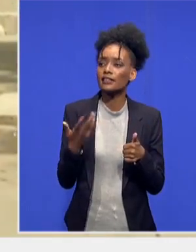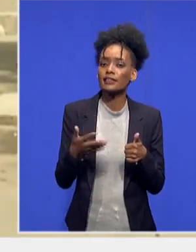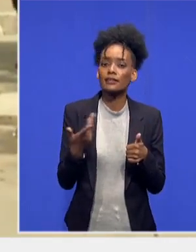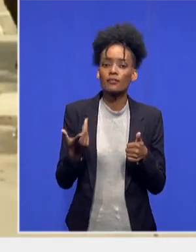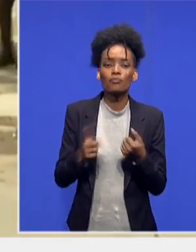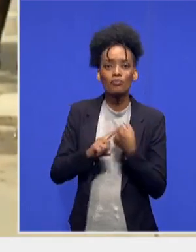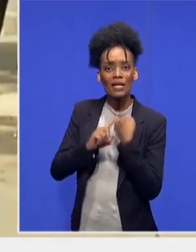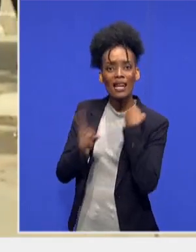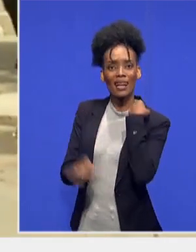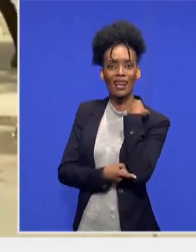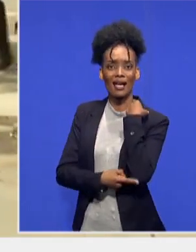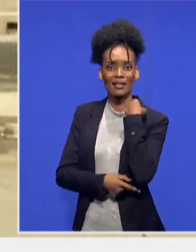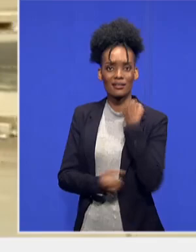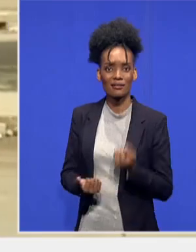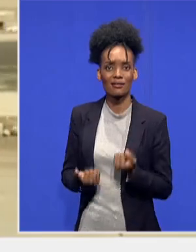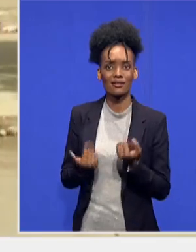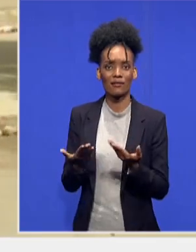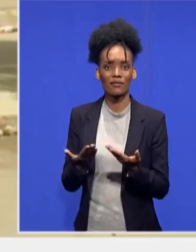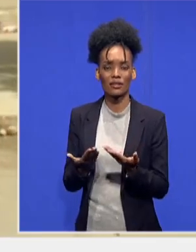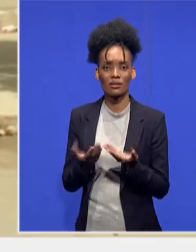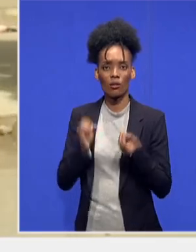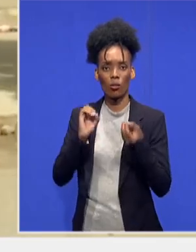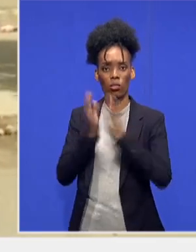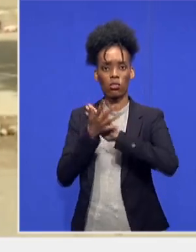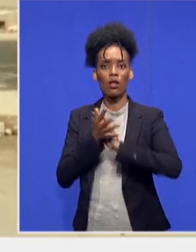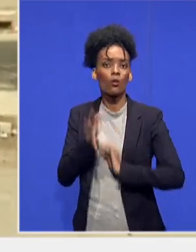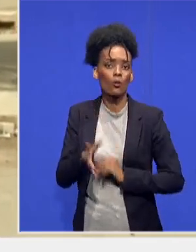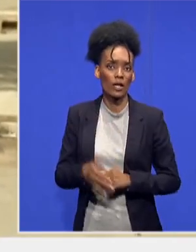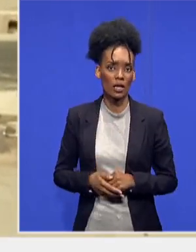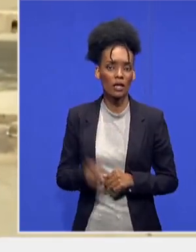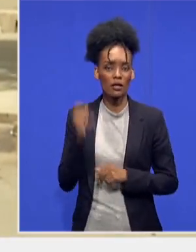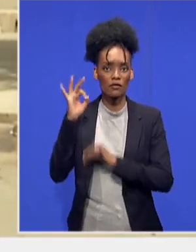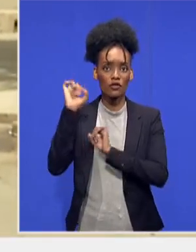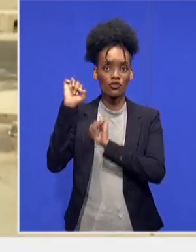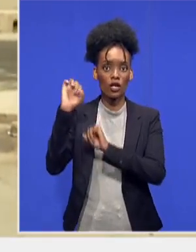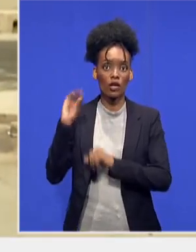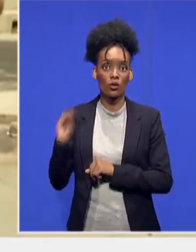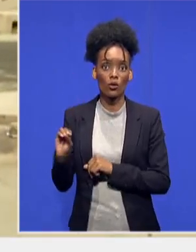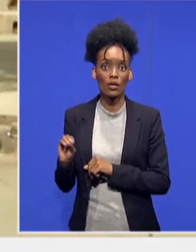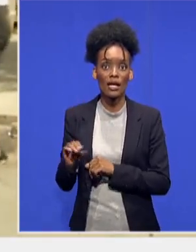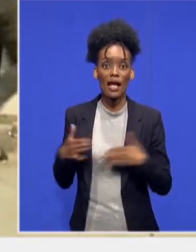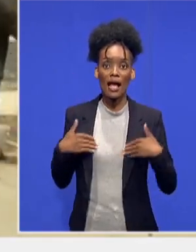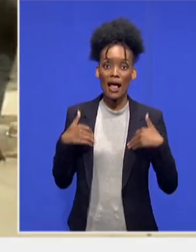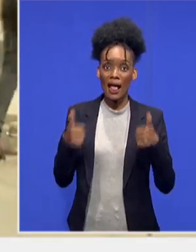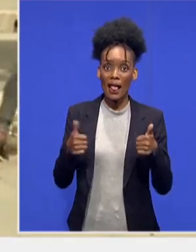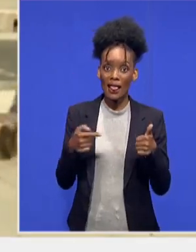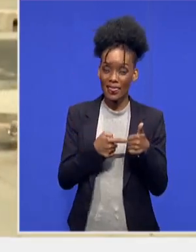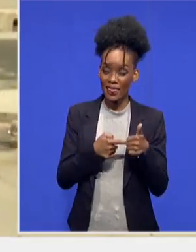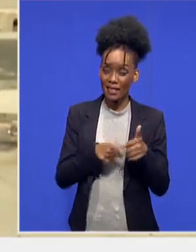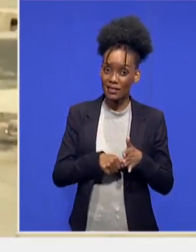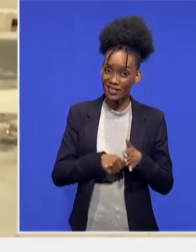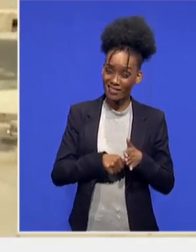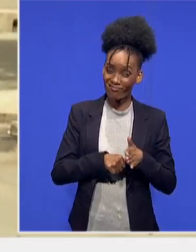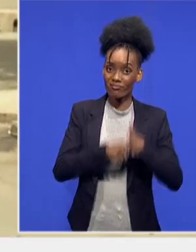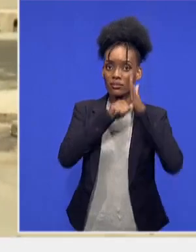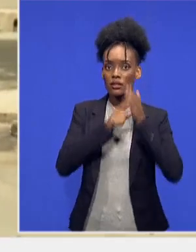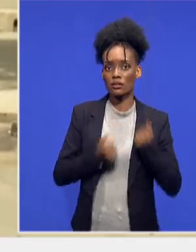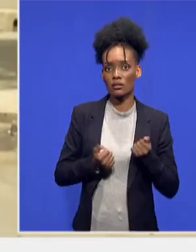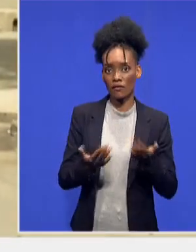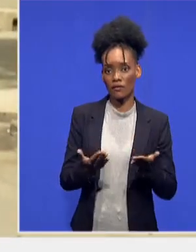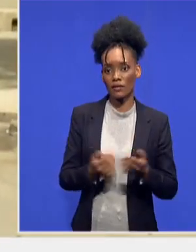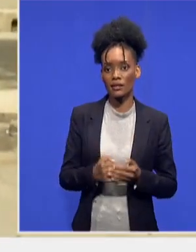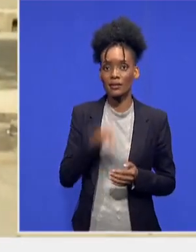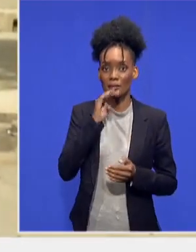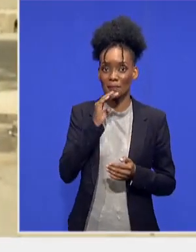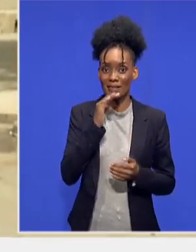service that would be interrupted whenever there's a strike. Health is classified as an essential service. This is a matter of life